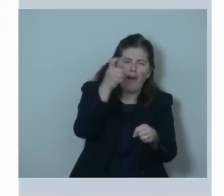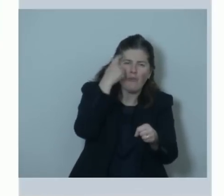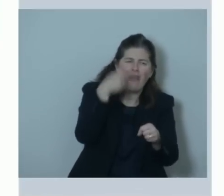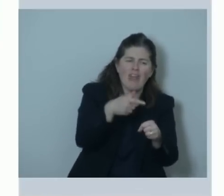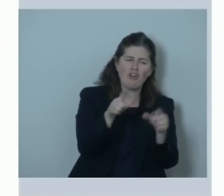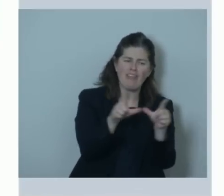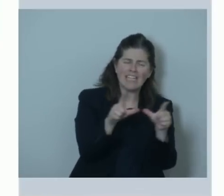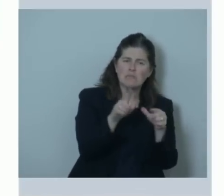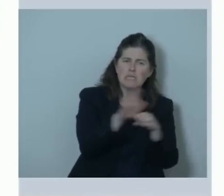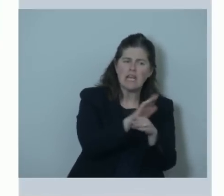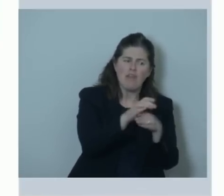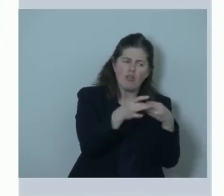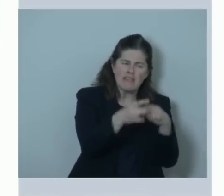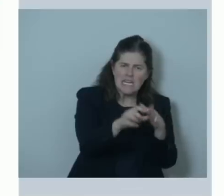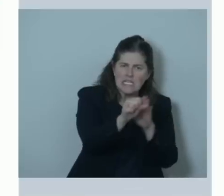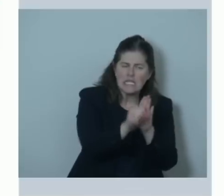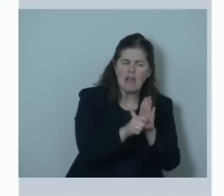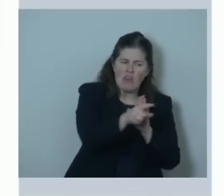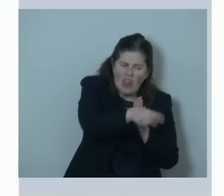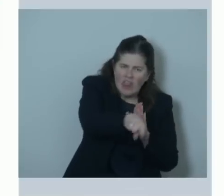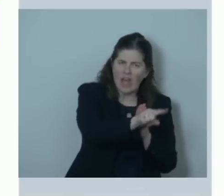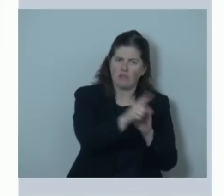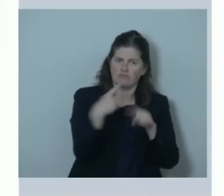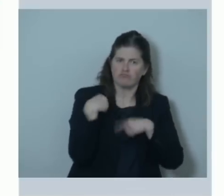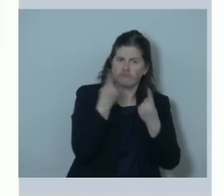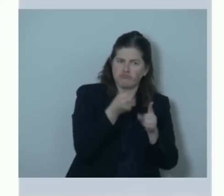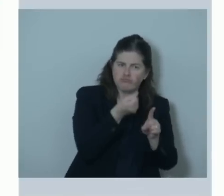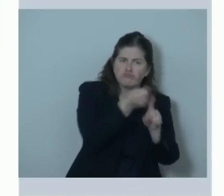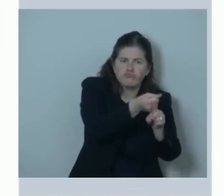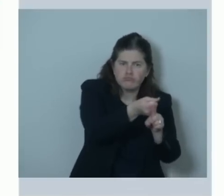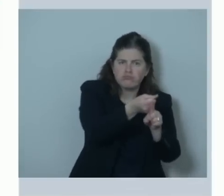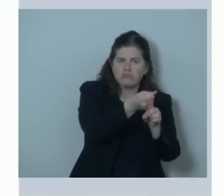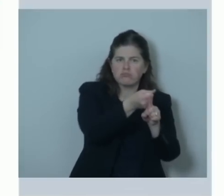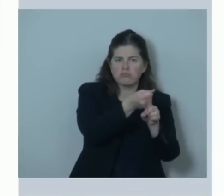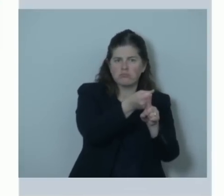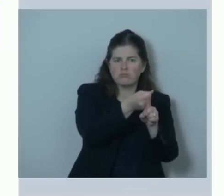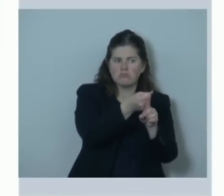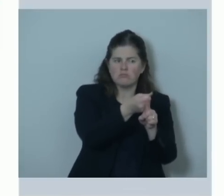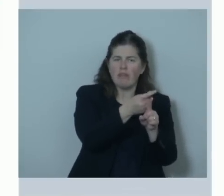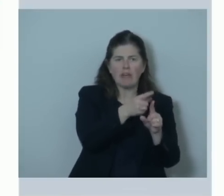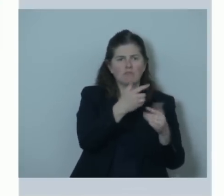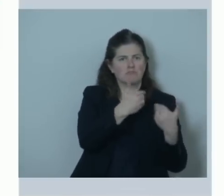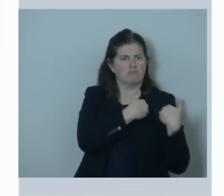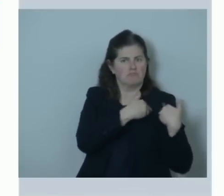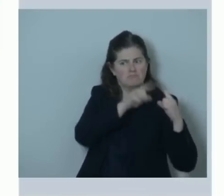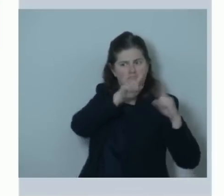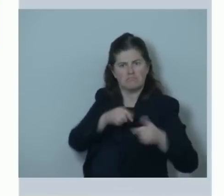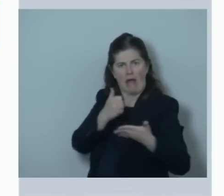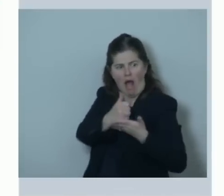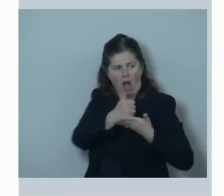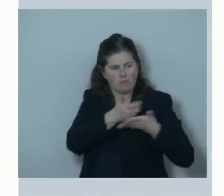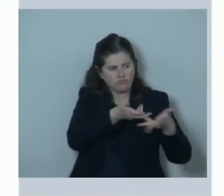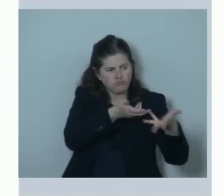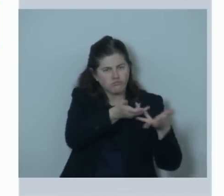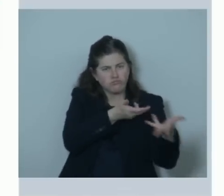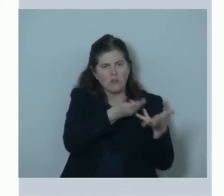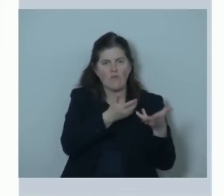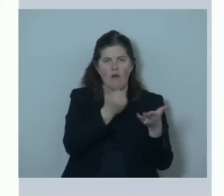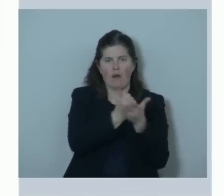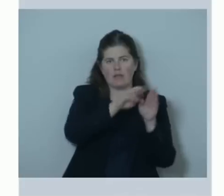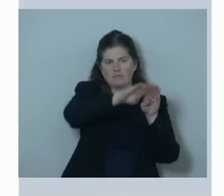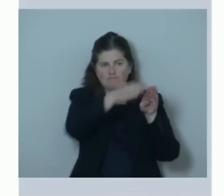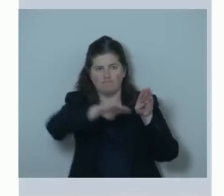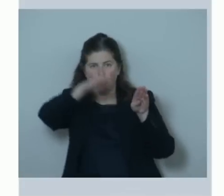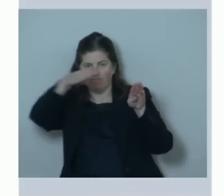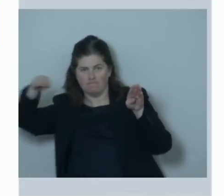they're leading the state. They have been also particularly responsive and responsible for flattening the